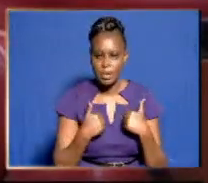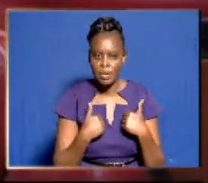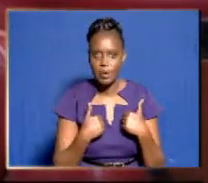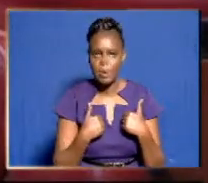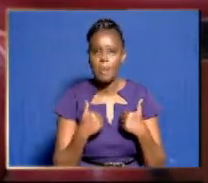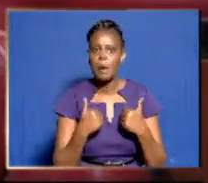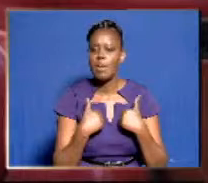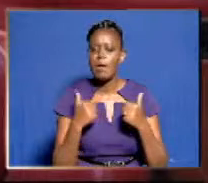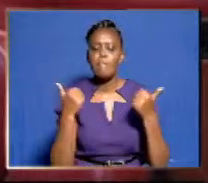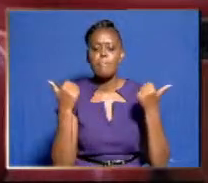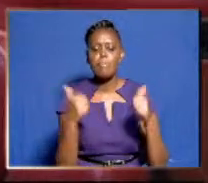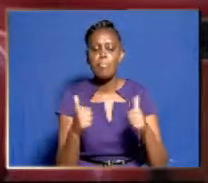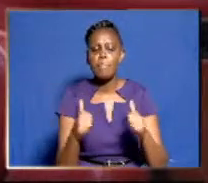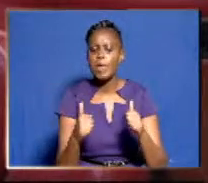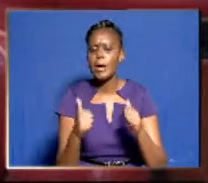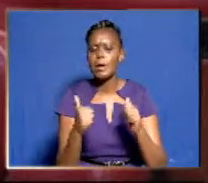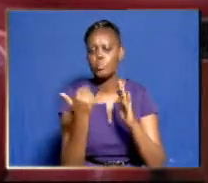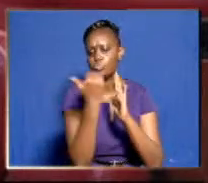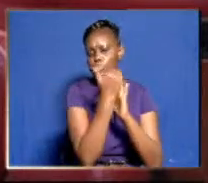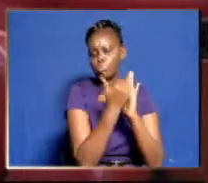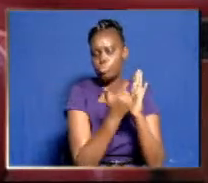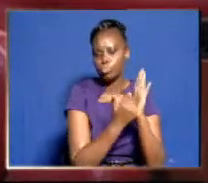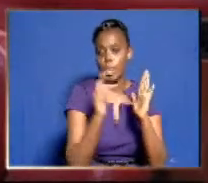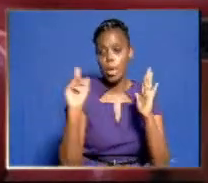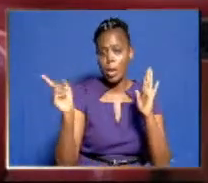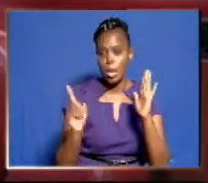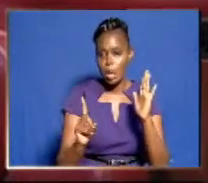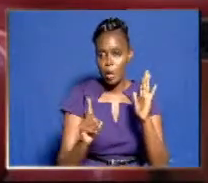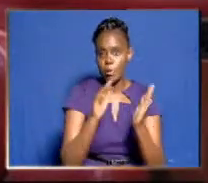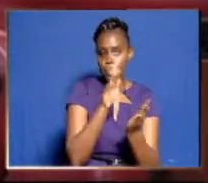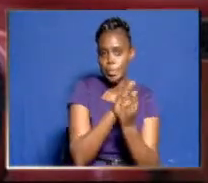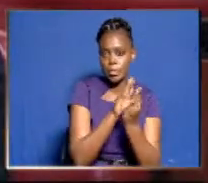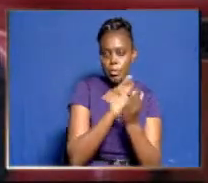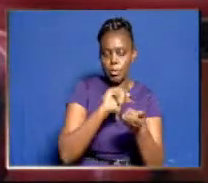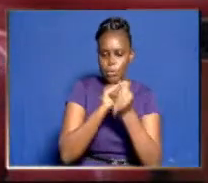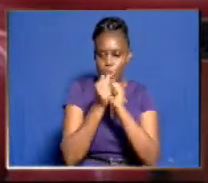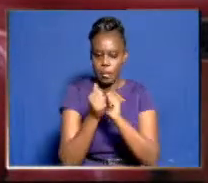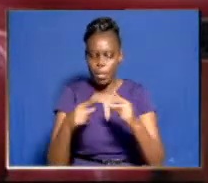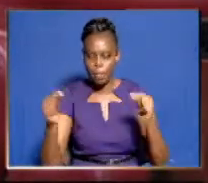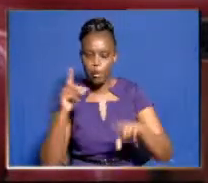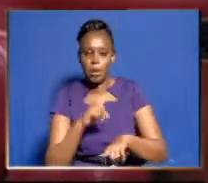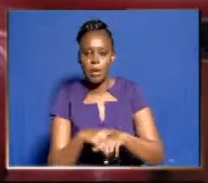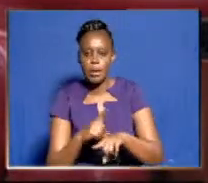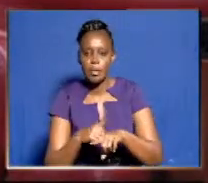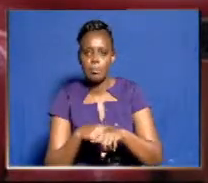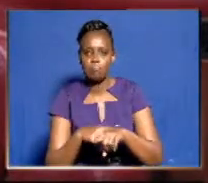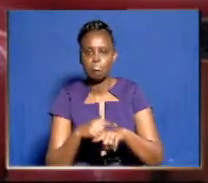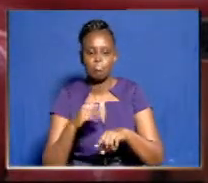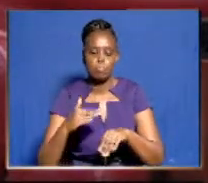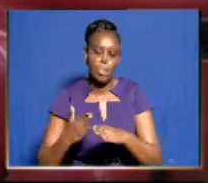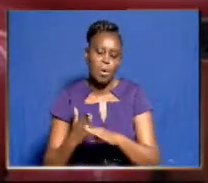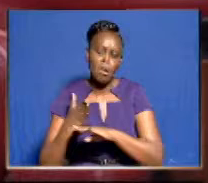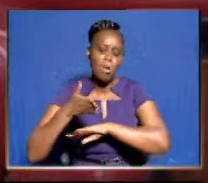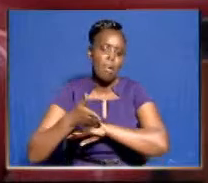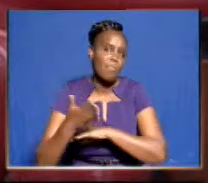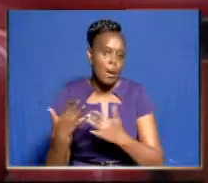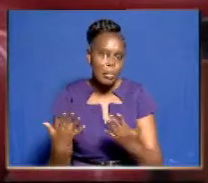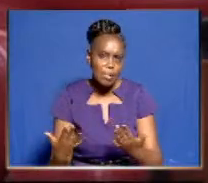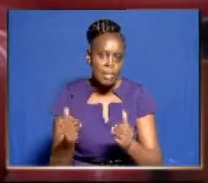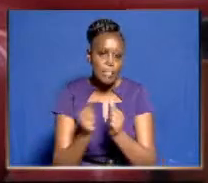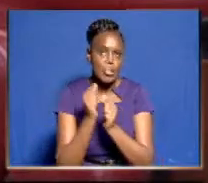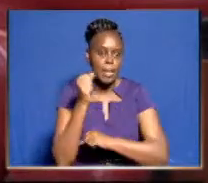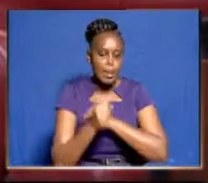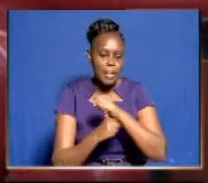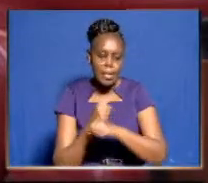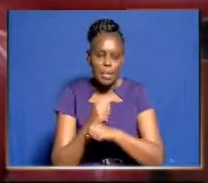We have not had any listings at the Nairobi Stock Exchange for a very long time, Honorable Speaker, for over 10